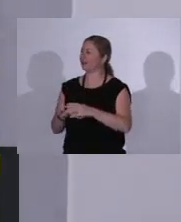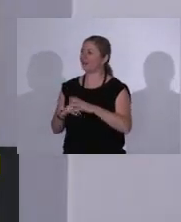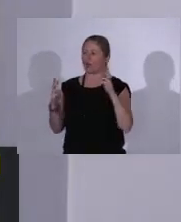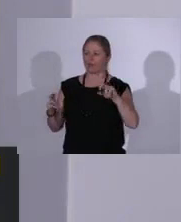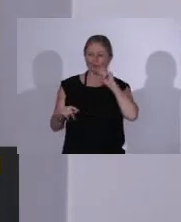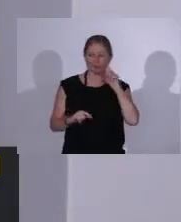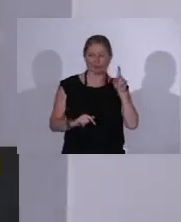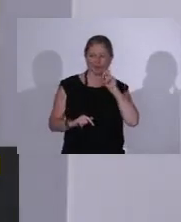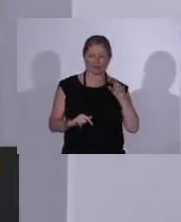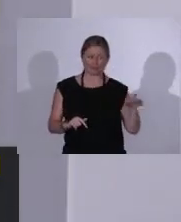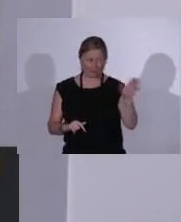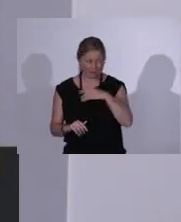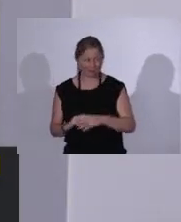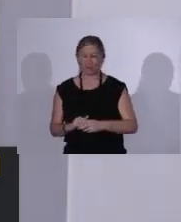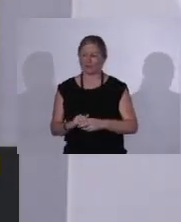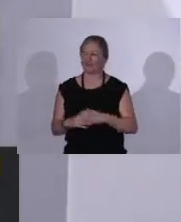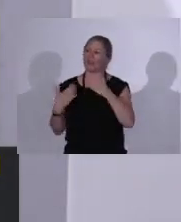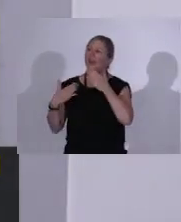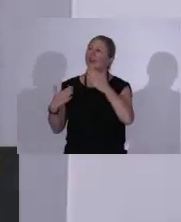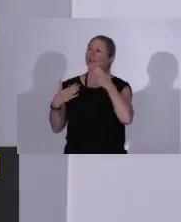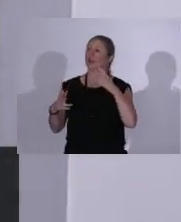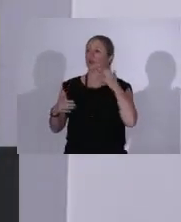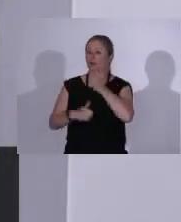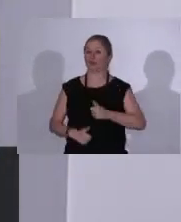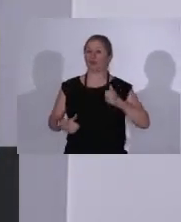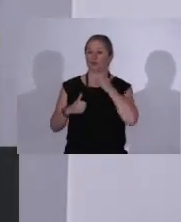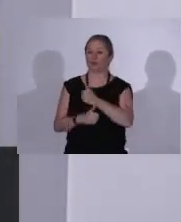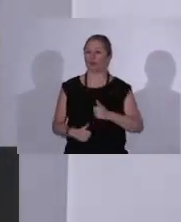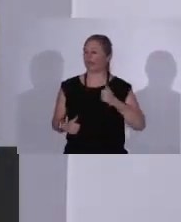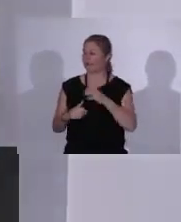everyone. So thanks and enjoy, everyone. Thank you.